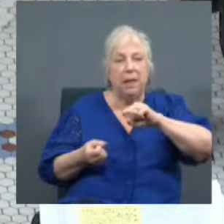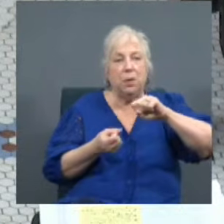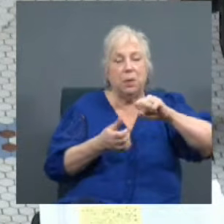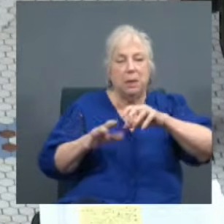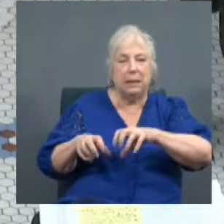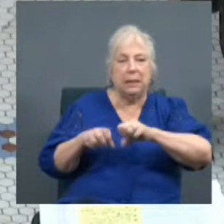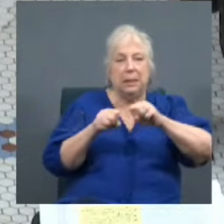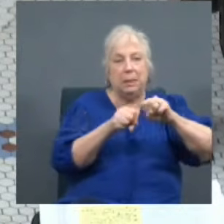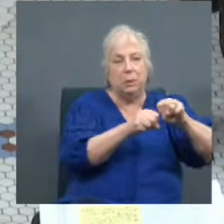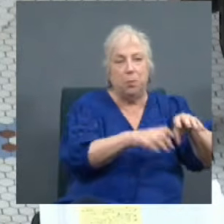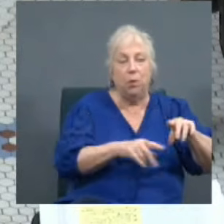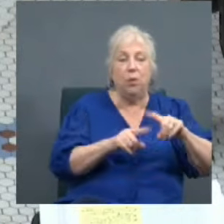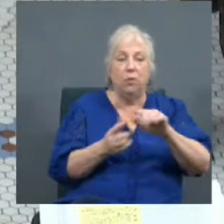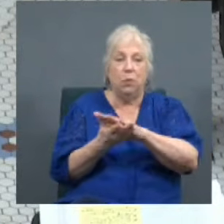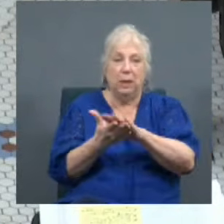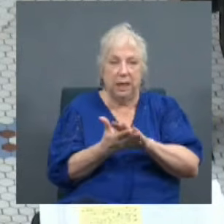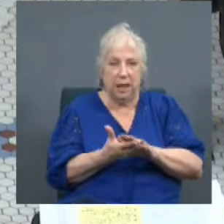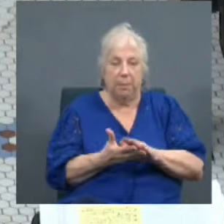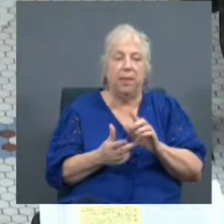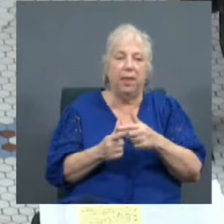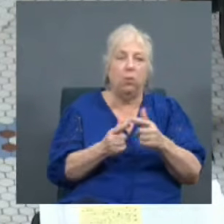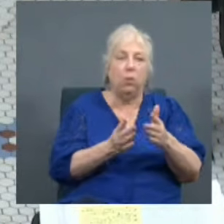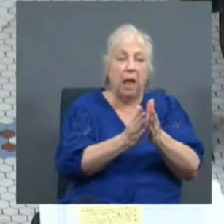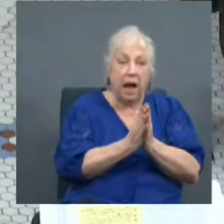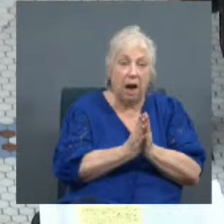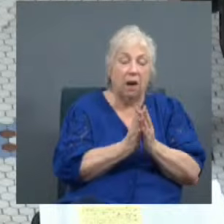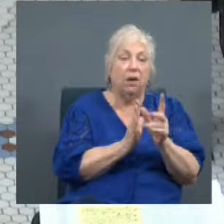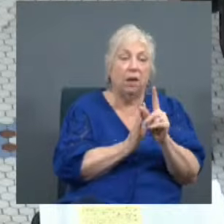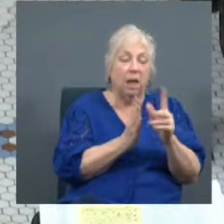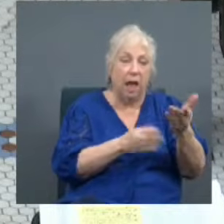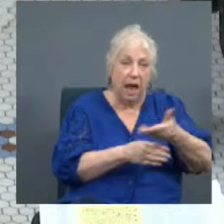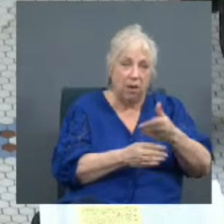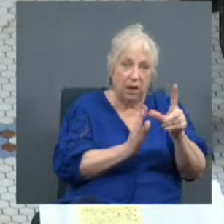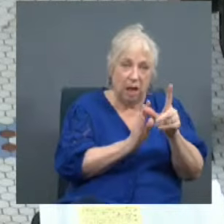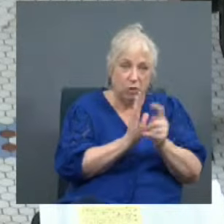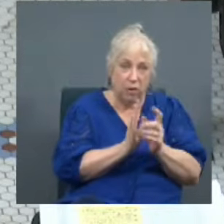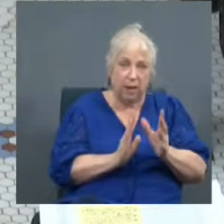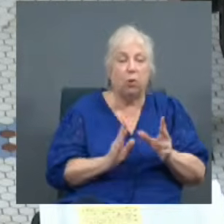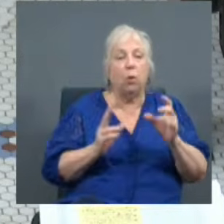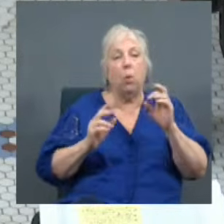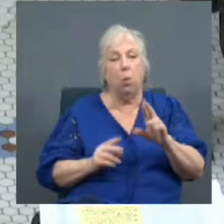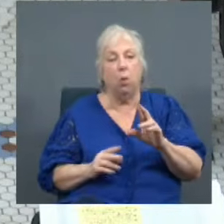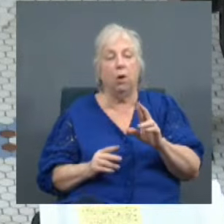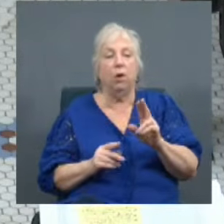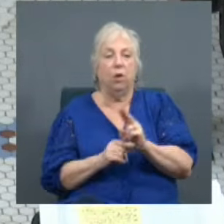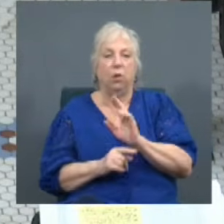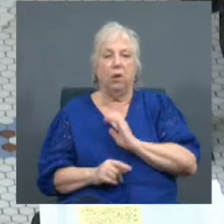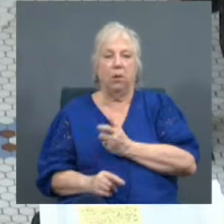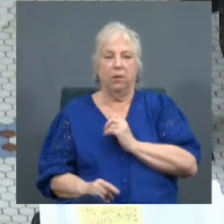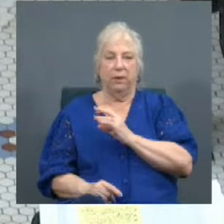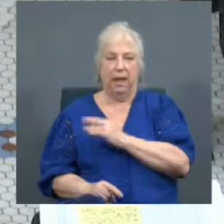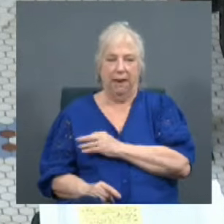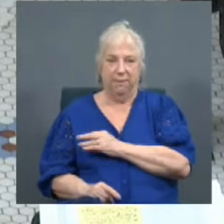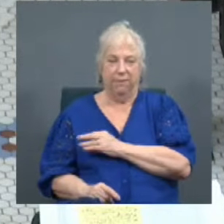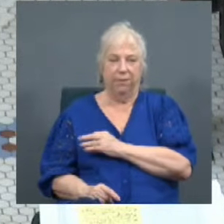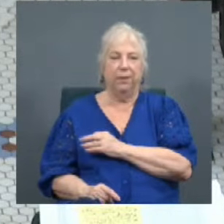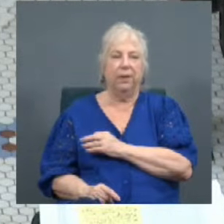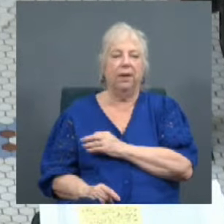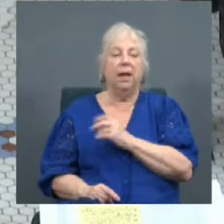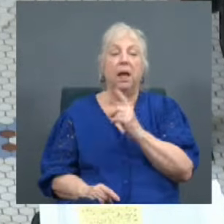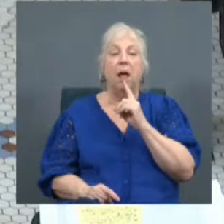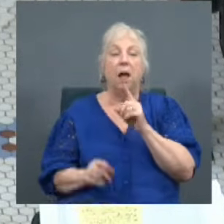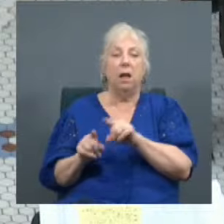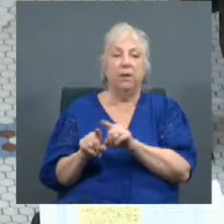or use our own staff to go pick up all the debris. Another point I want to mention here is that there's a lot of